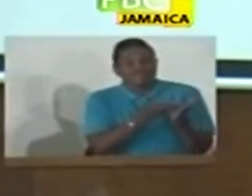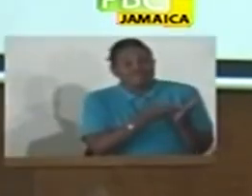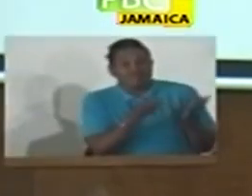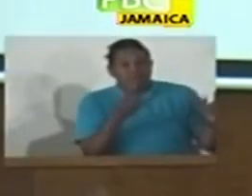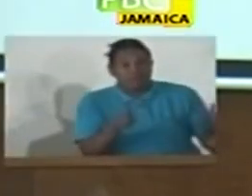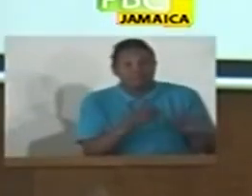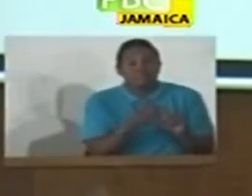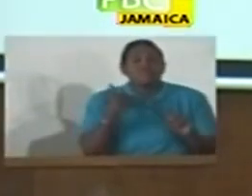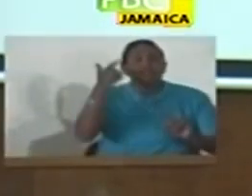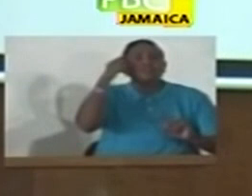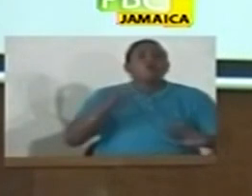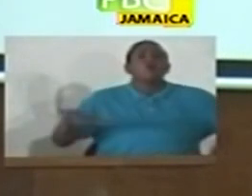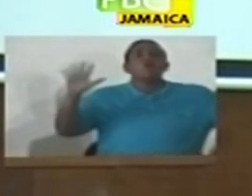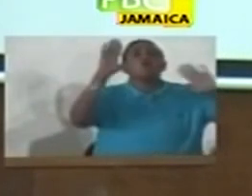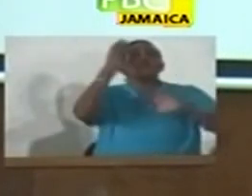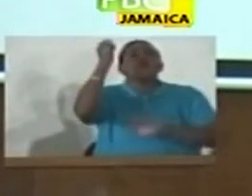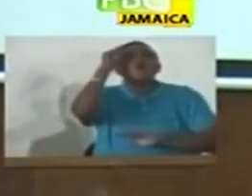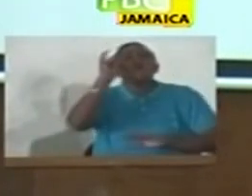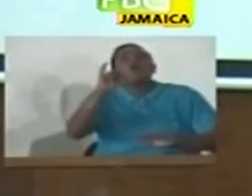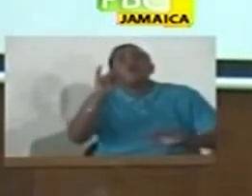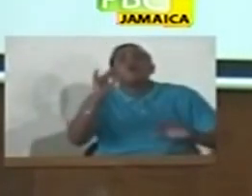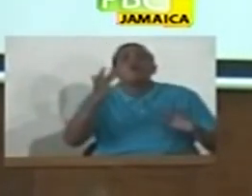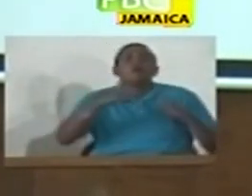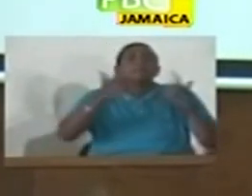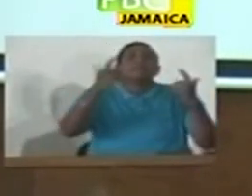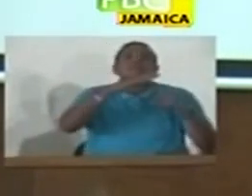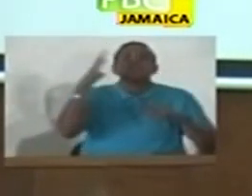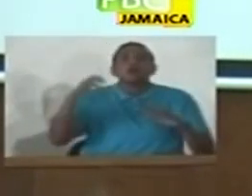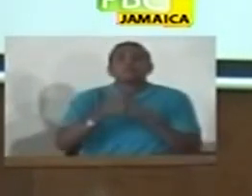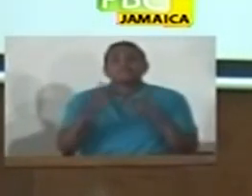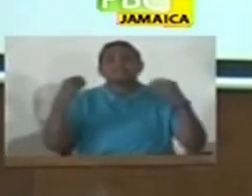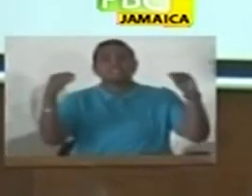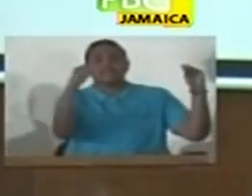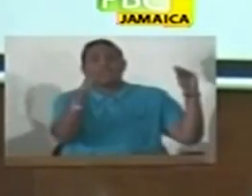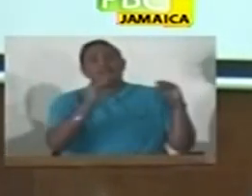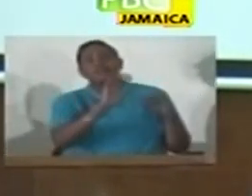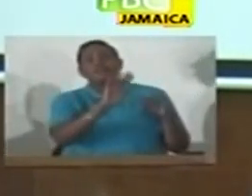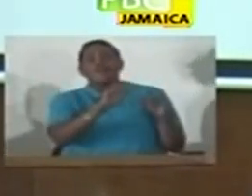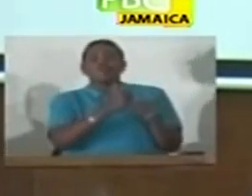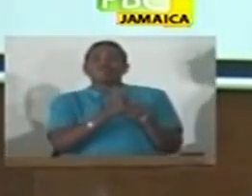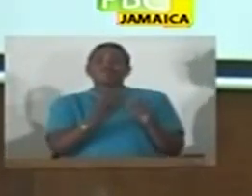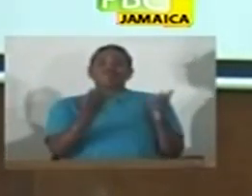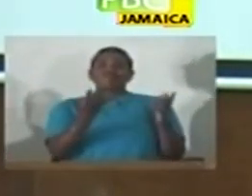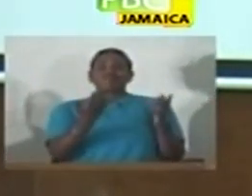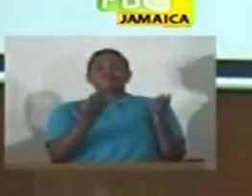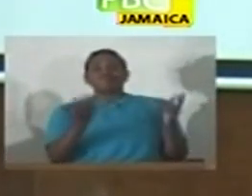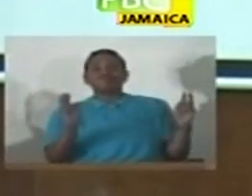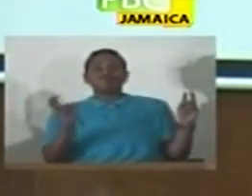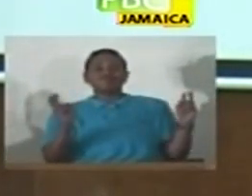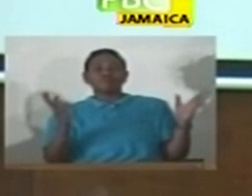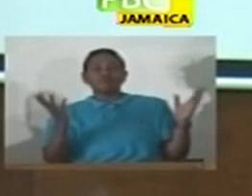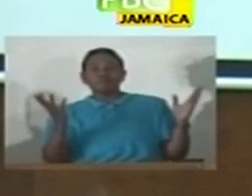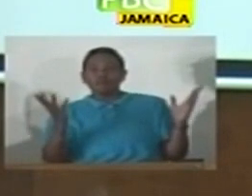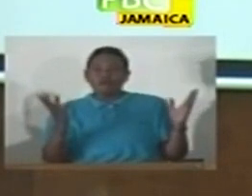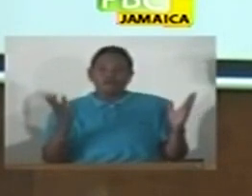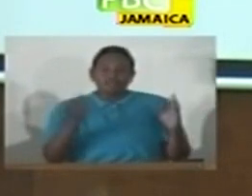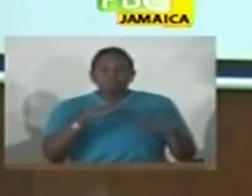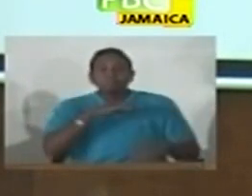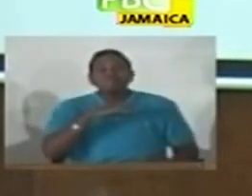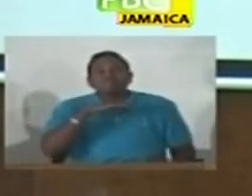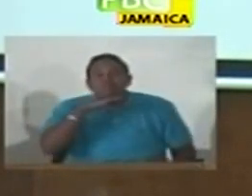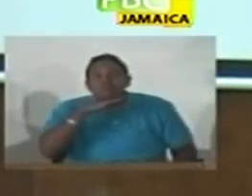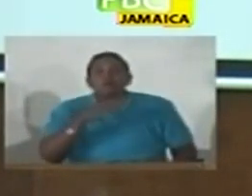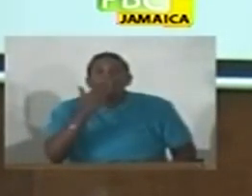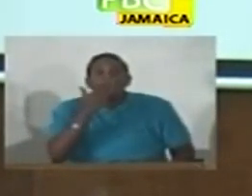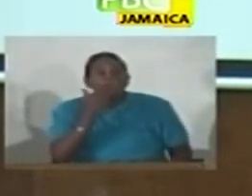think everybody will understand when the pig farmers sell their pigs and they have to get